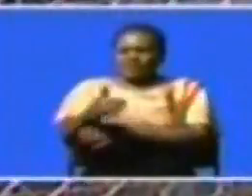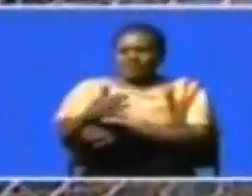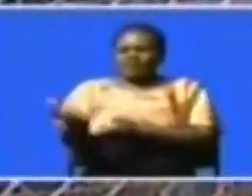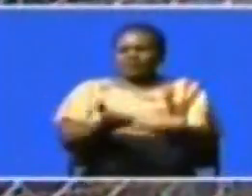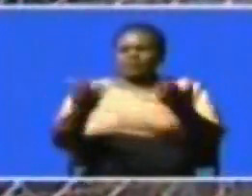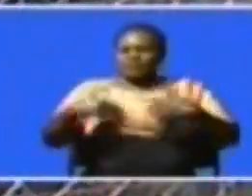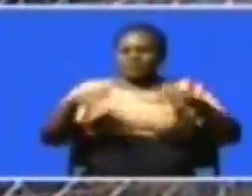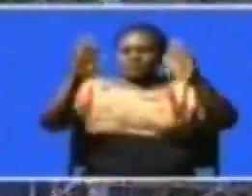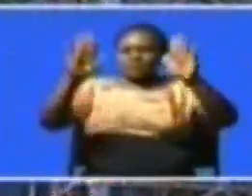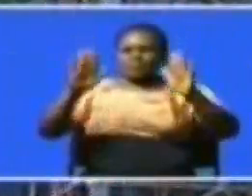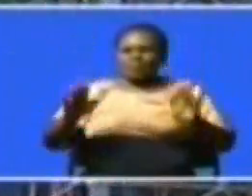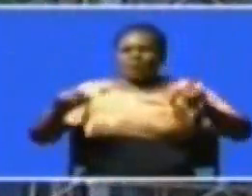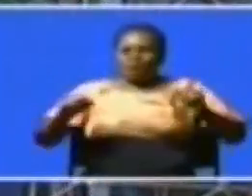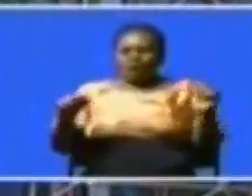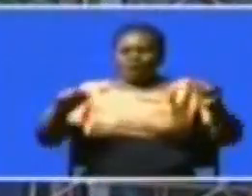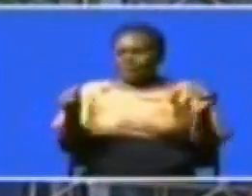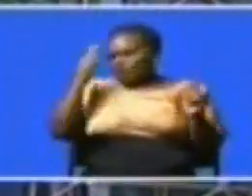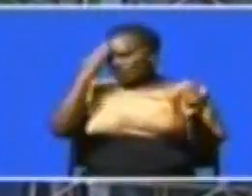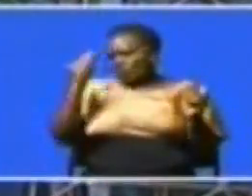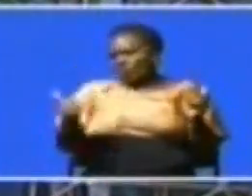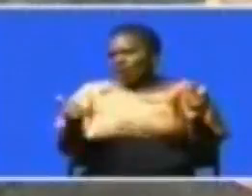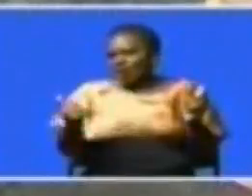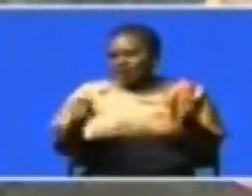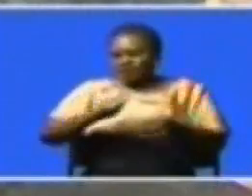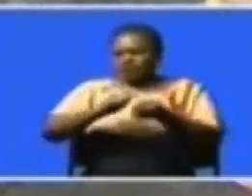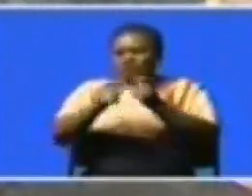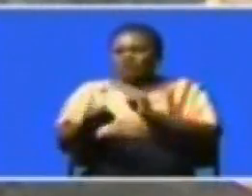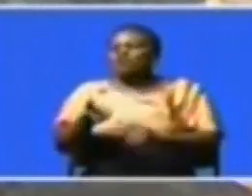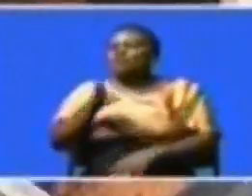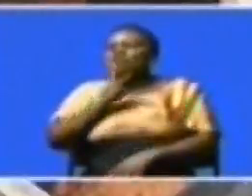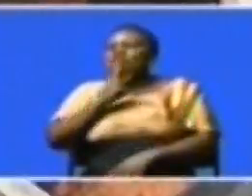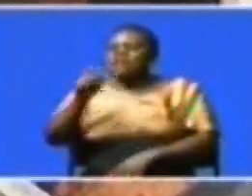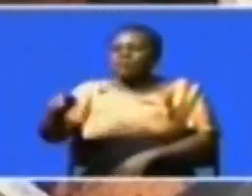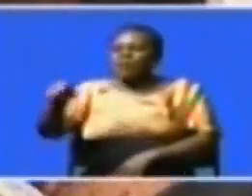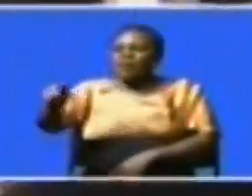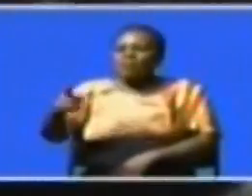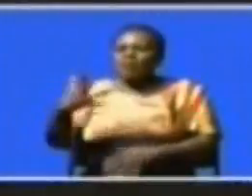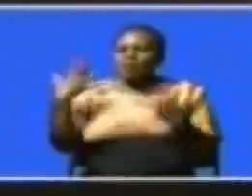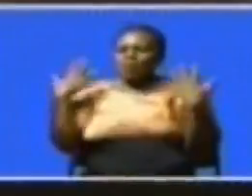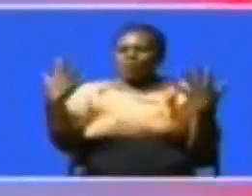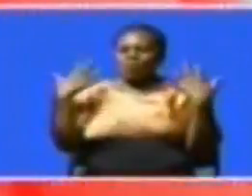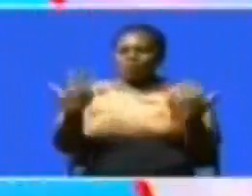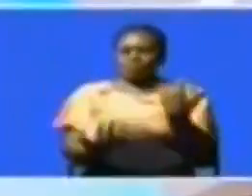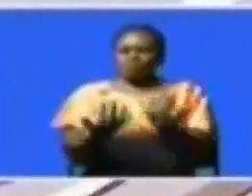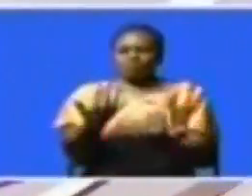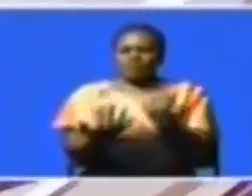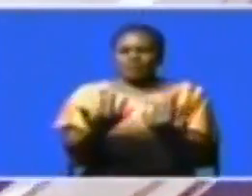Beach in Kisumu, a happy lot after turning water hyacinth into biogas for cooking.